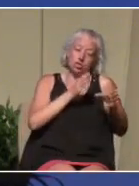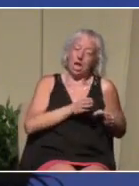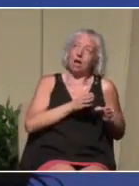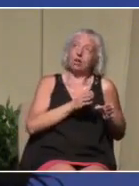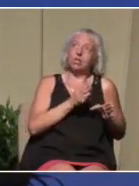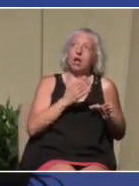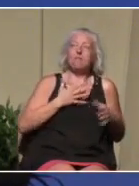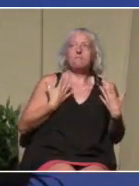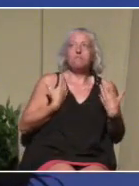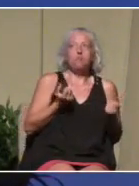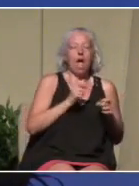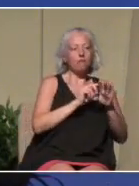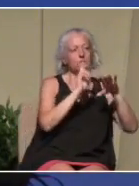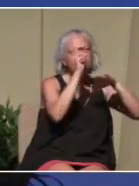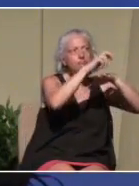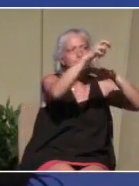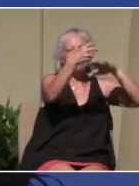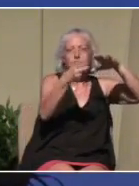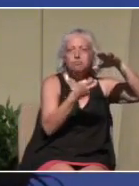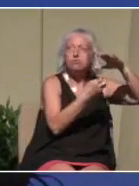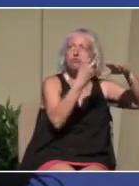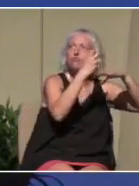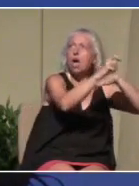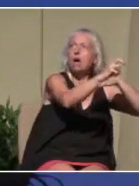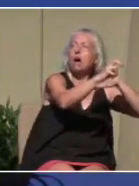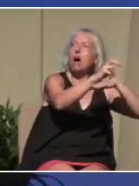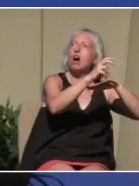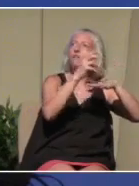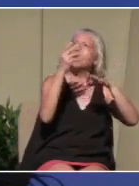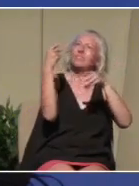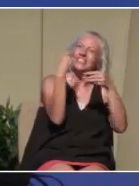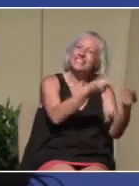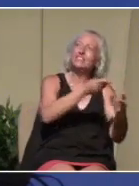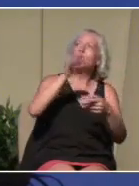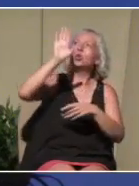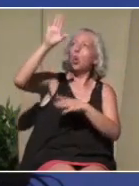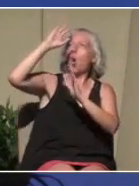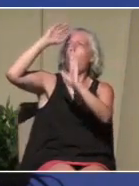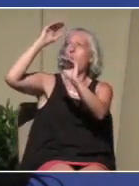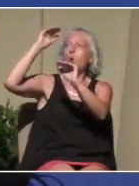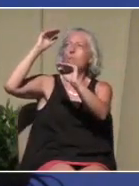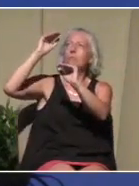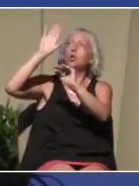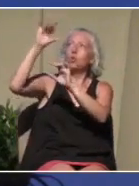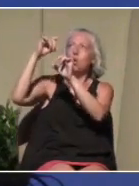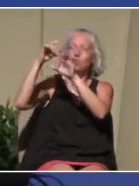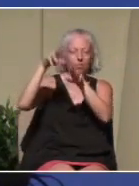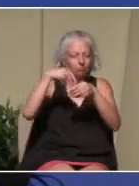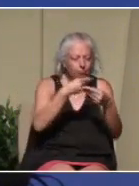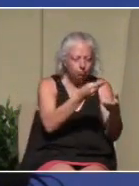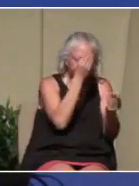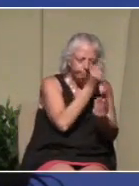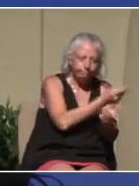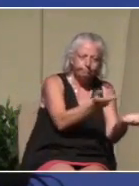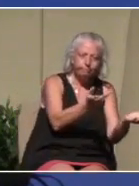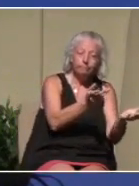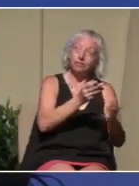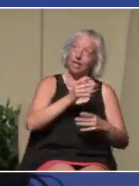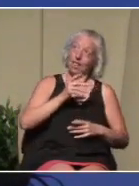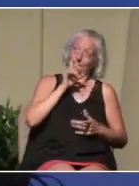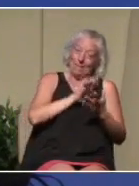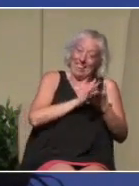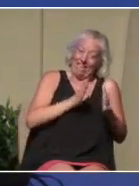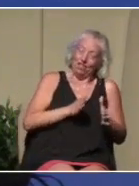these areas to bring the hope of your salvation through your word, and for those believers who bravely choose to follow